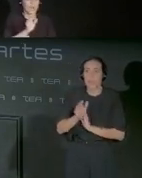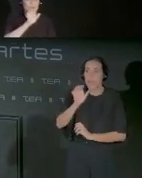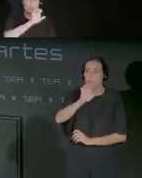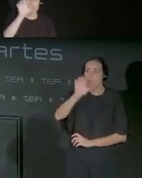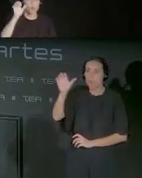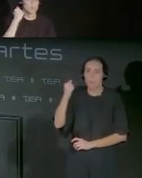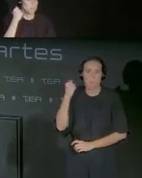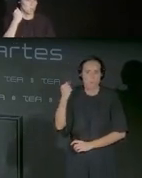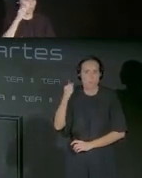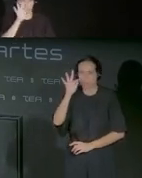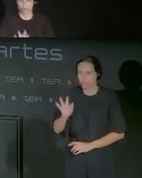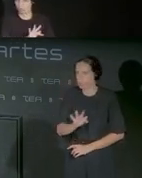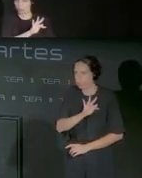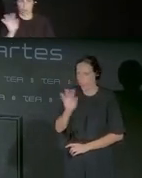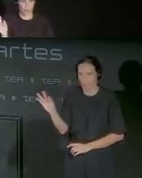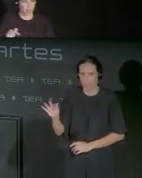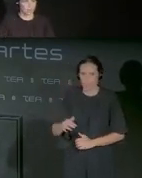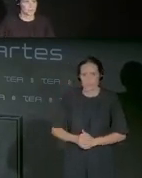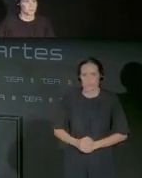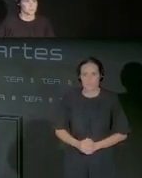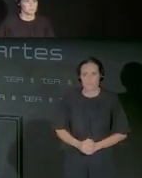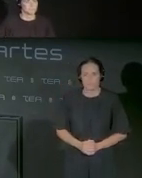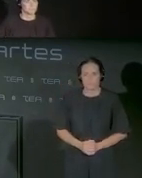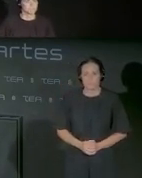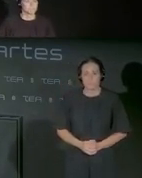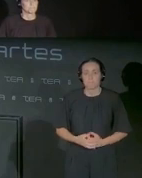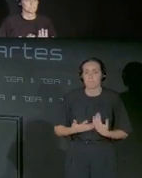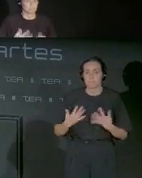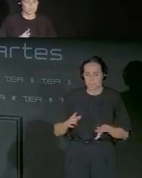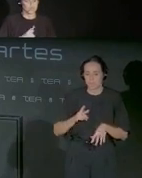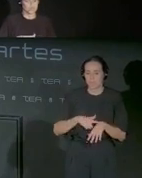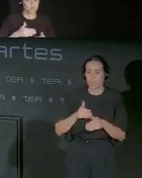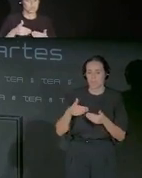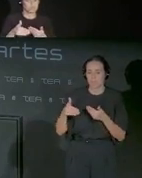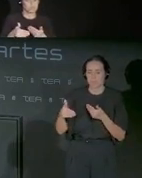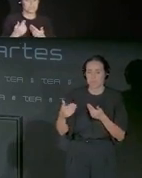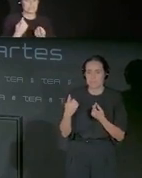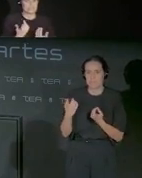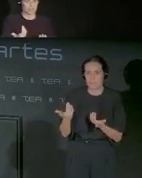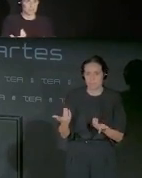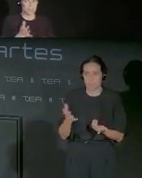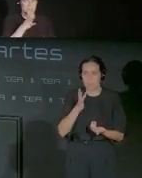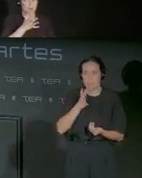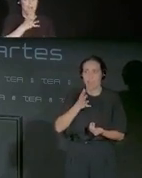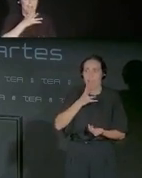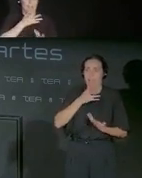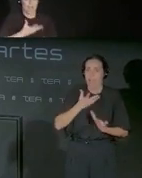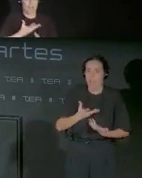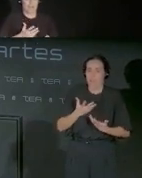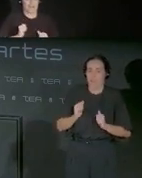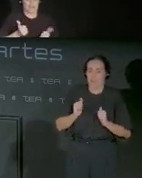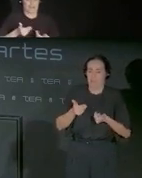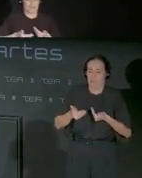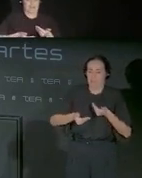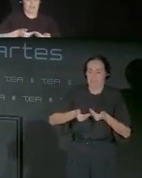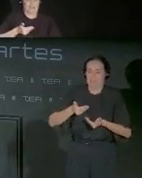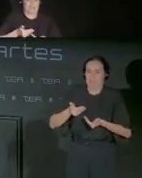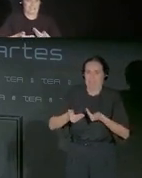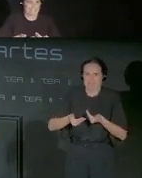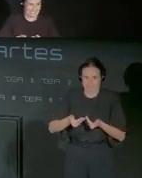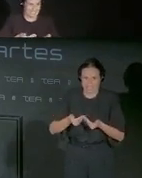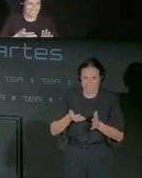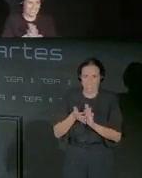and we're just starting conversations among each other, and I also think we need to put in a lot more money before we can, like, we're looking at others all the